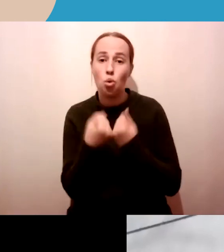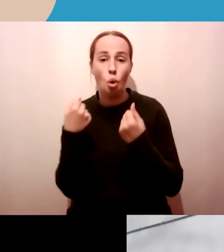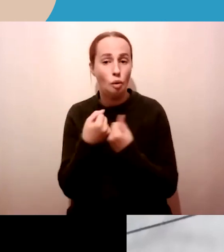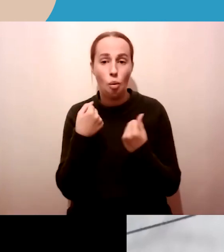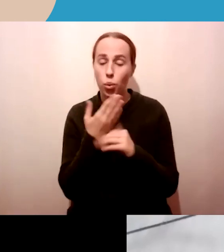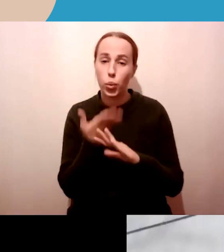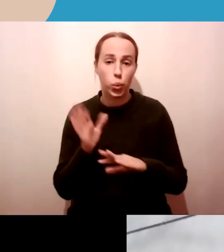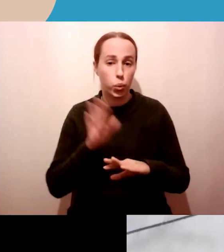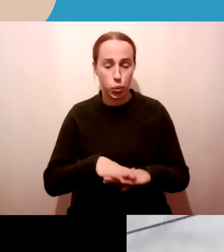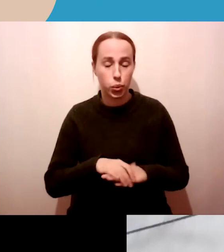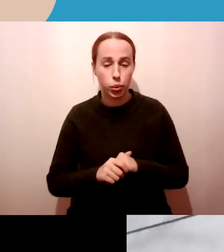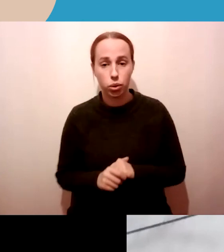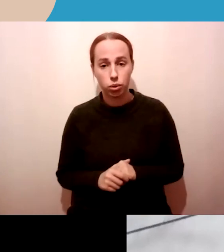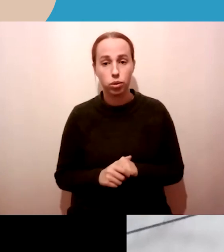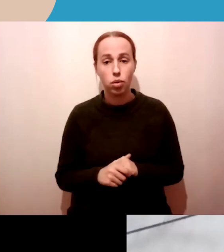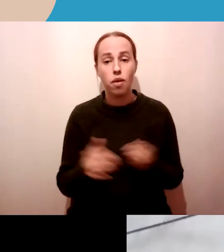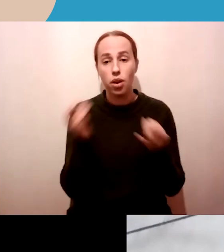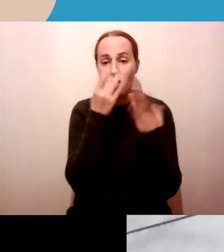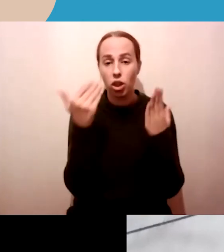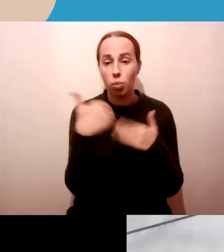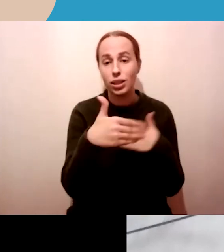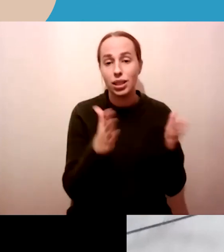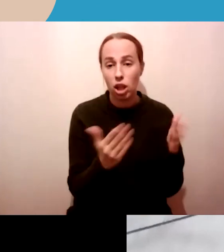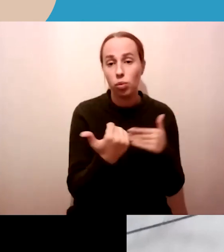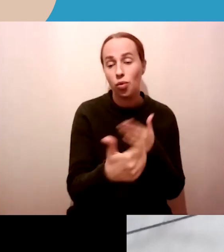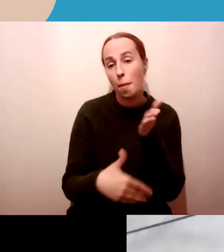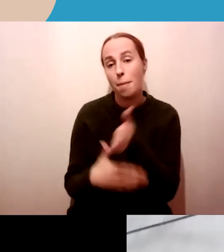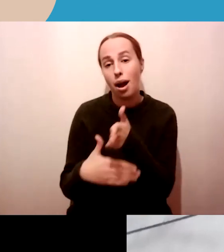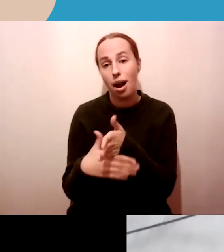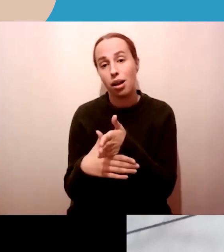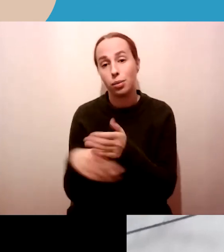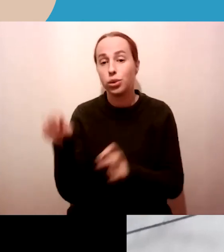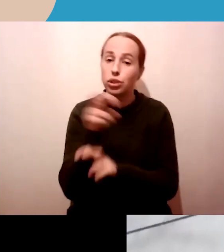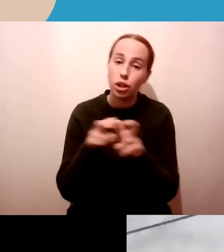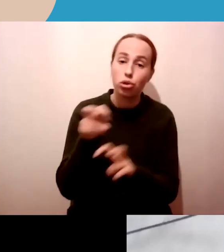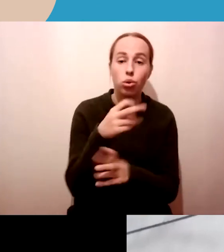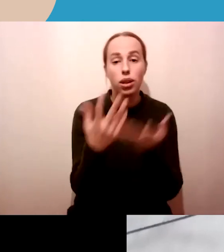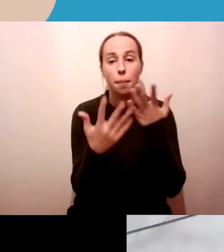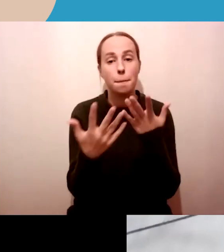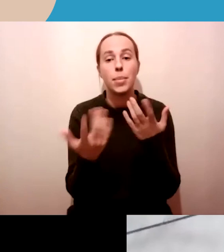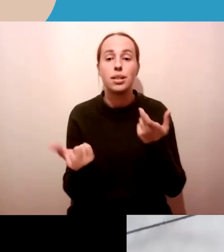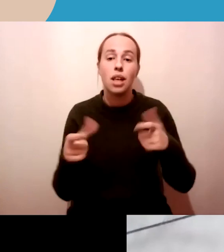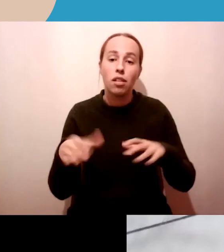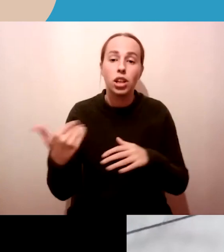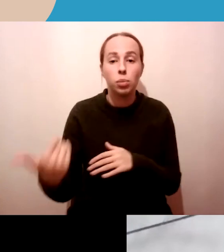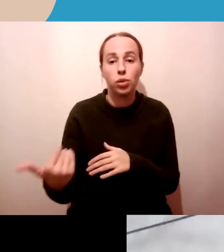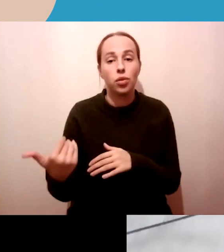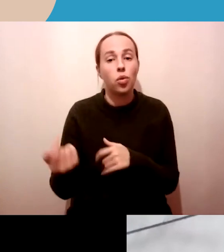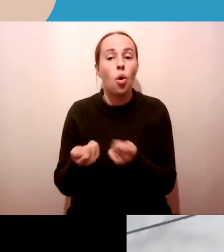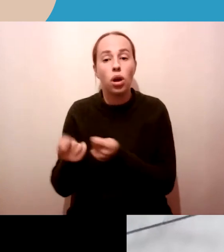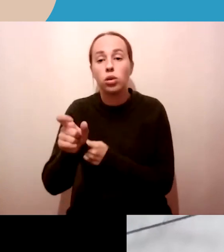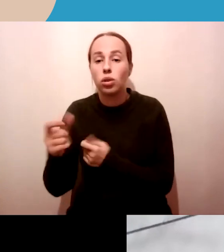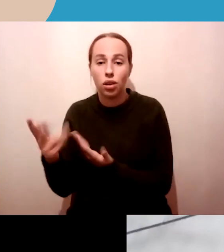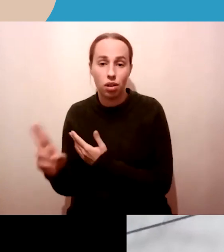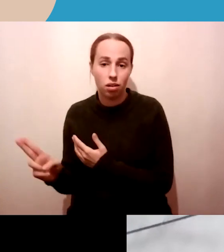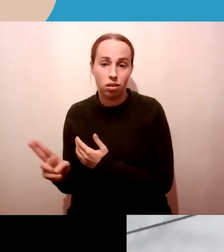start working on it. Well, I really don't know who could help, the municipalities